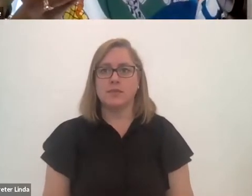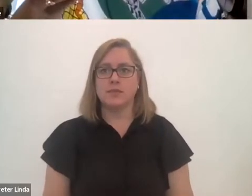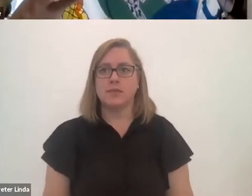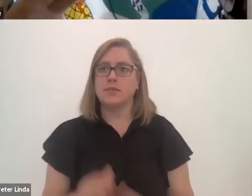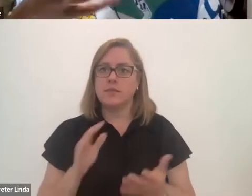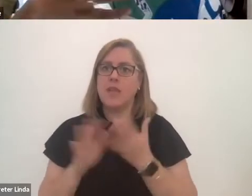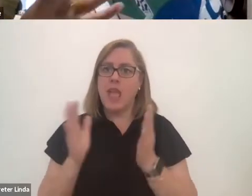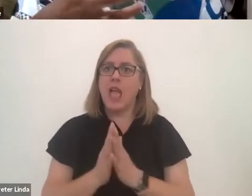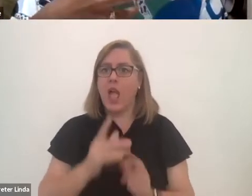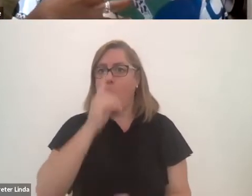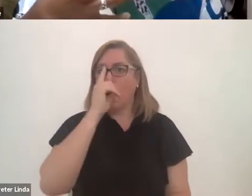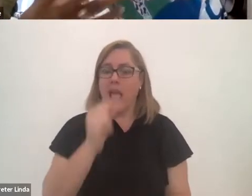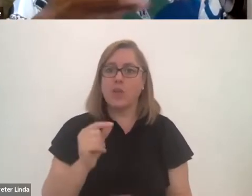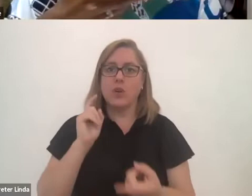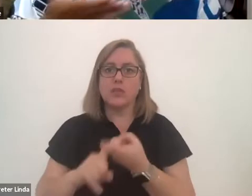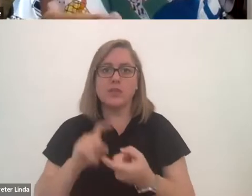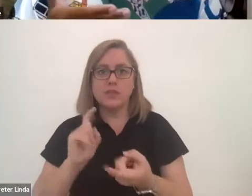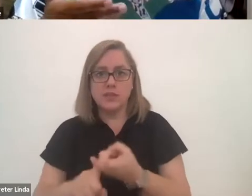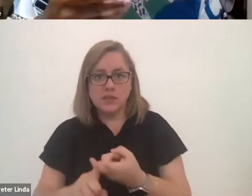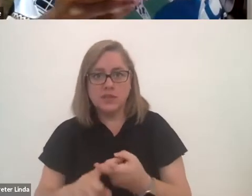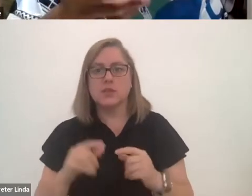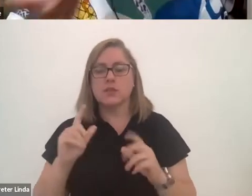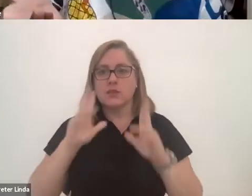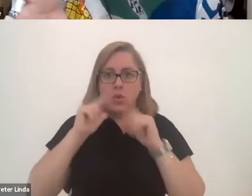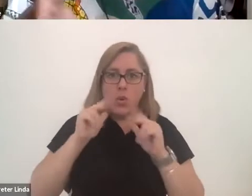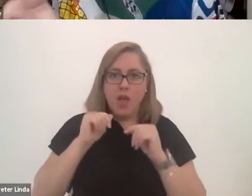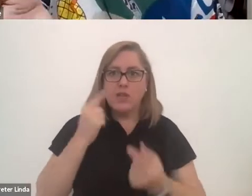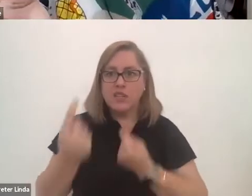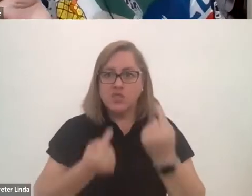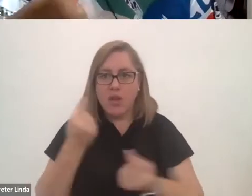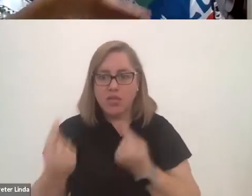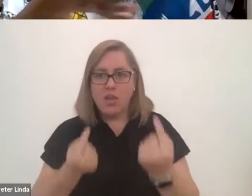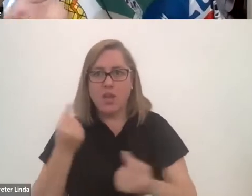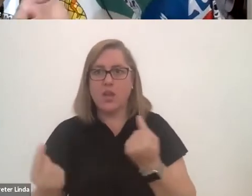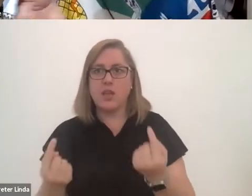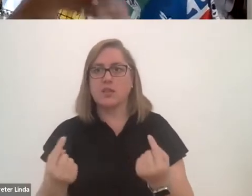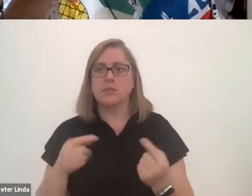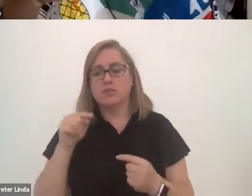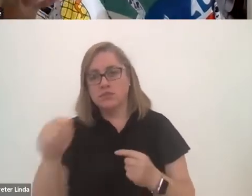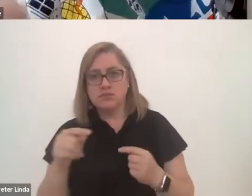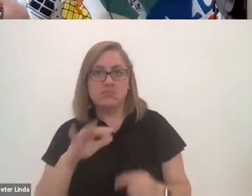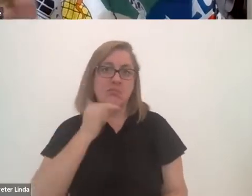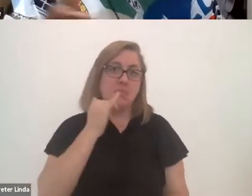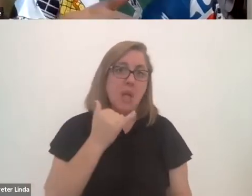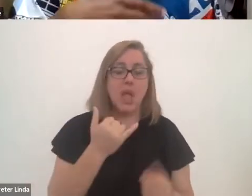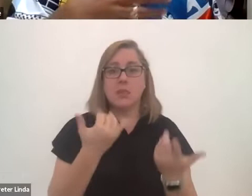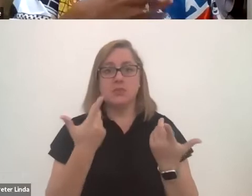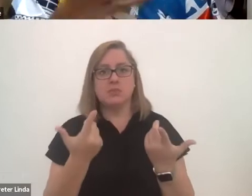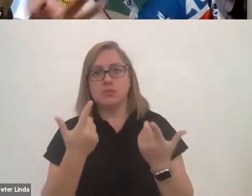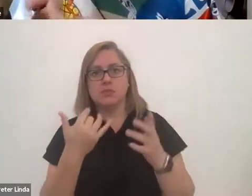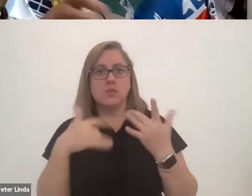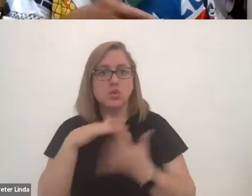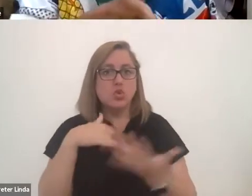sustain that level of care for each other? For example, on a social media platform like Twitter,